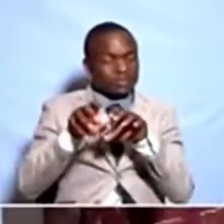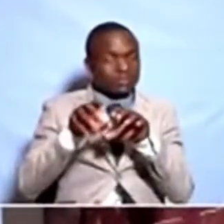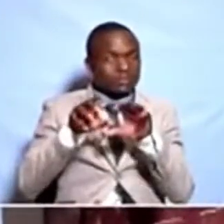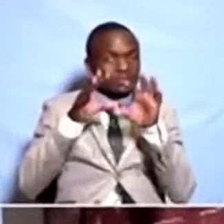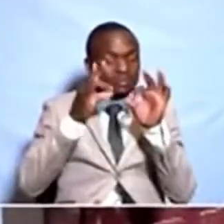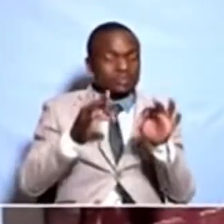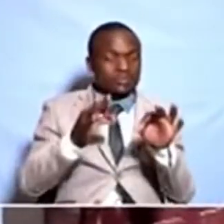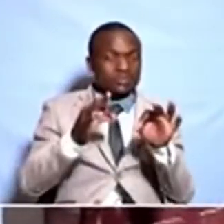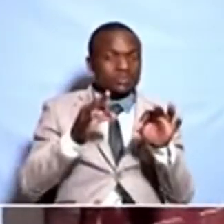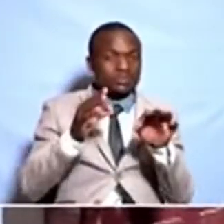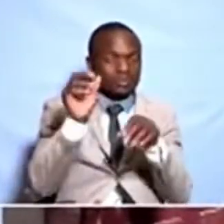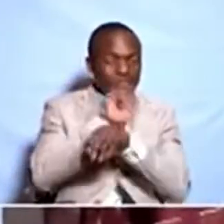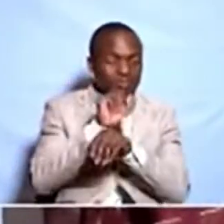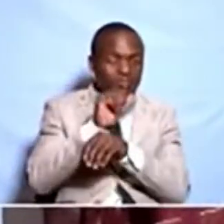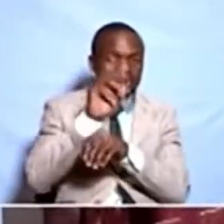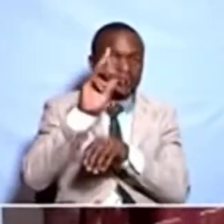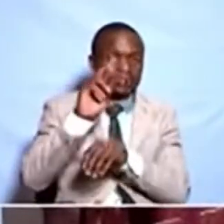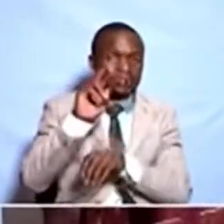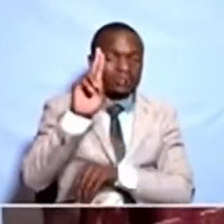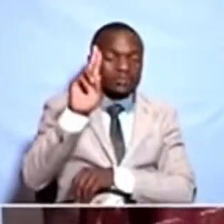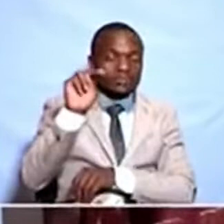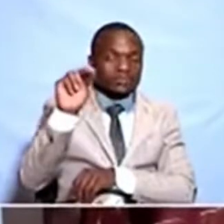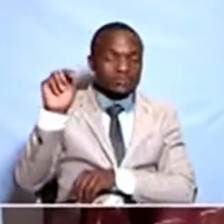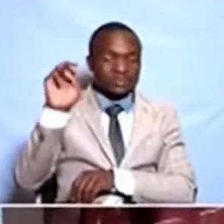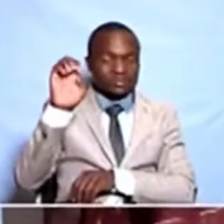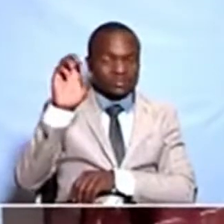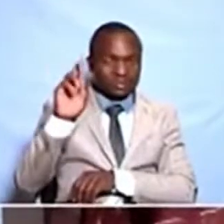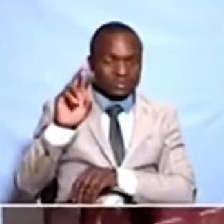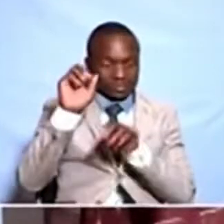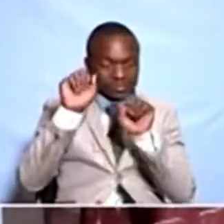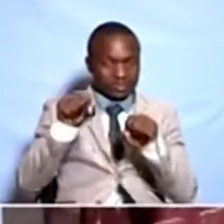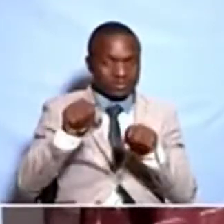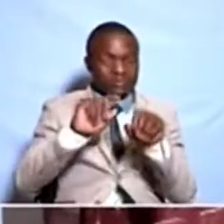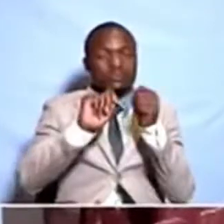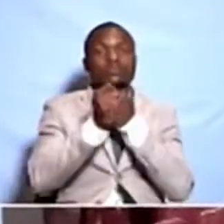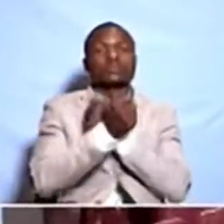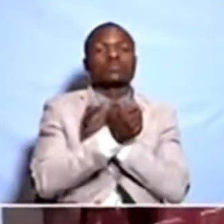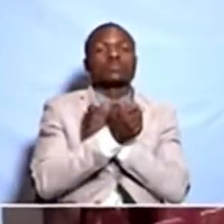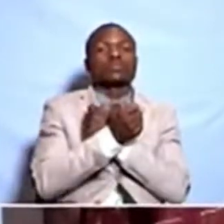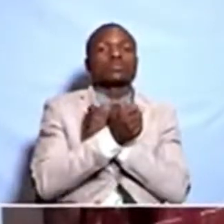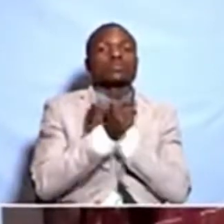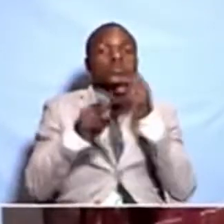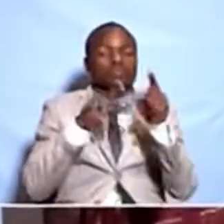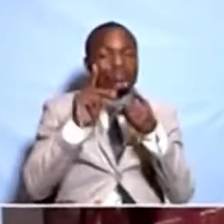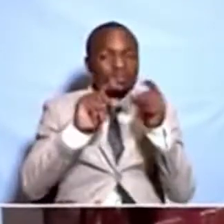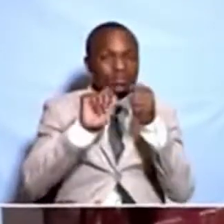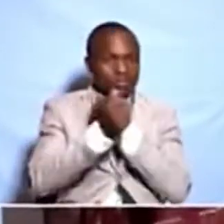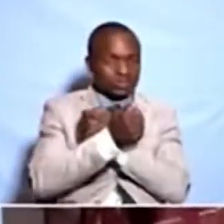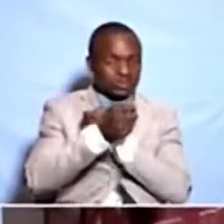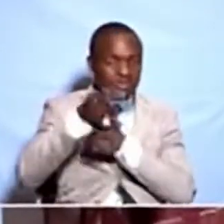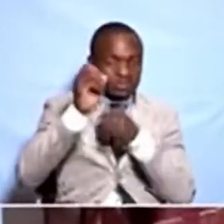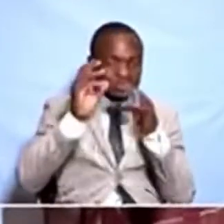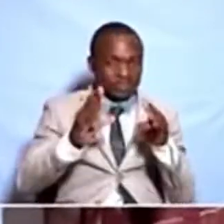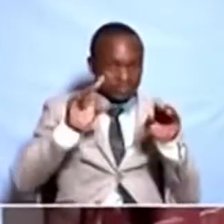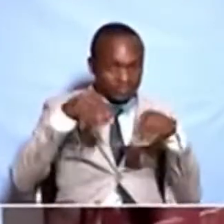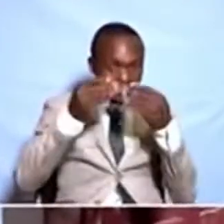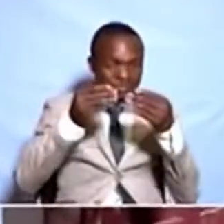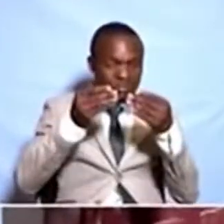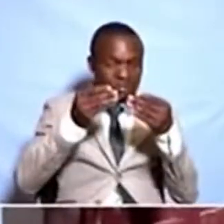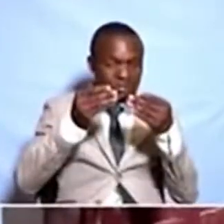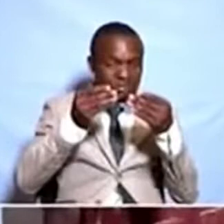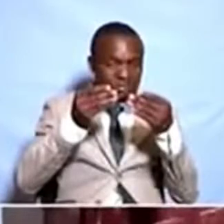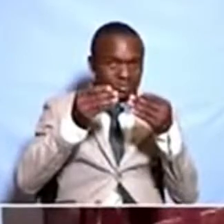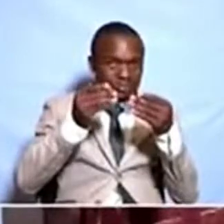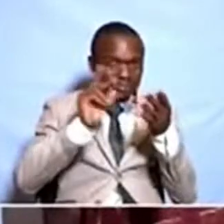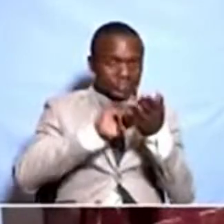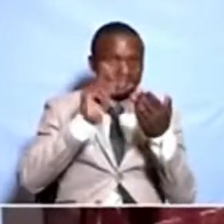runner. Even if it is not a runner, you can still process the change of ownership provided all the documents are in place.